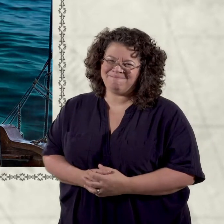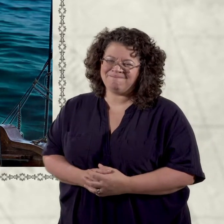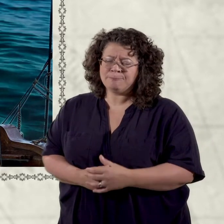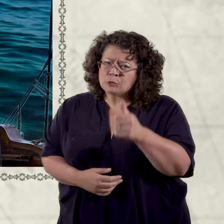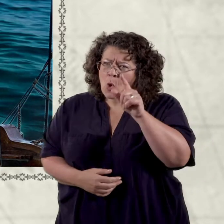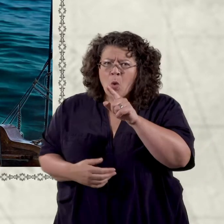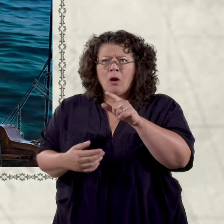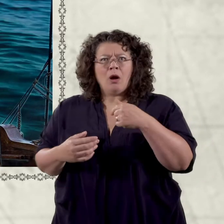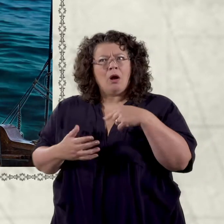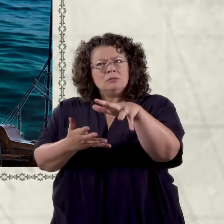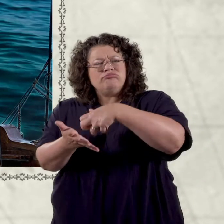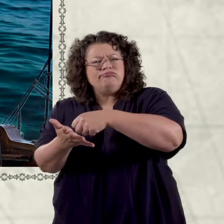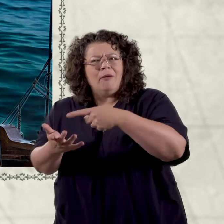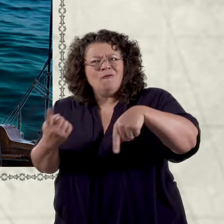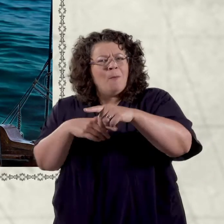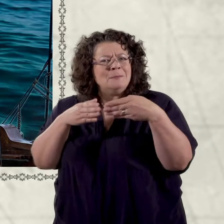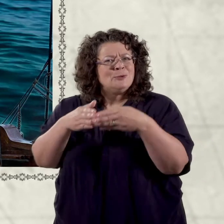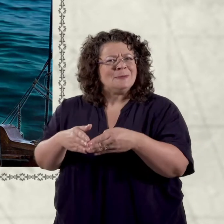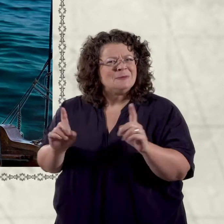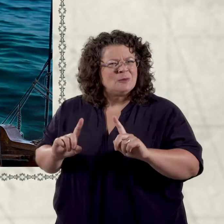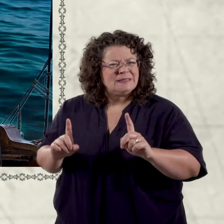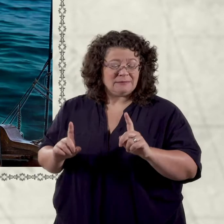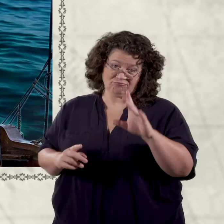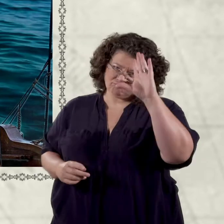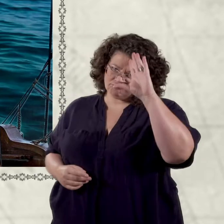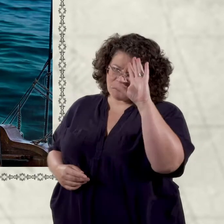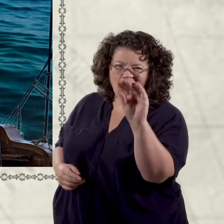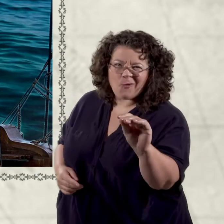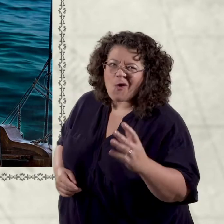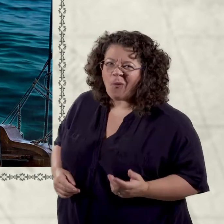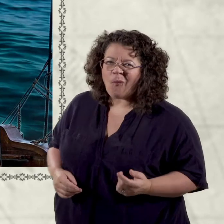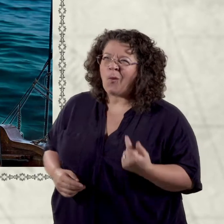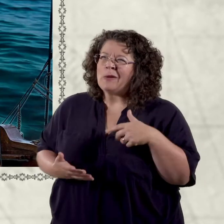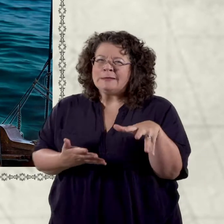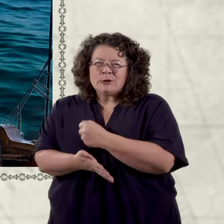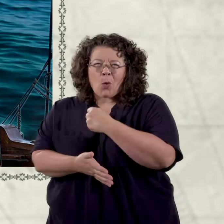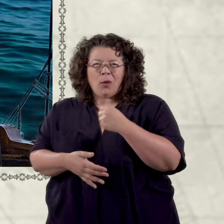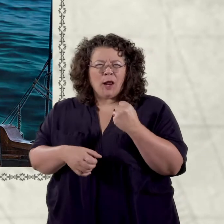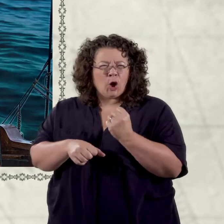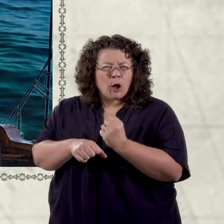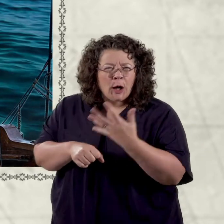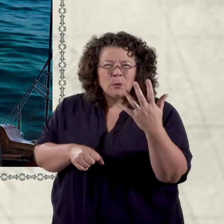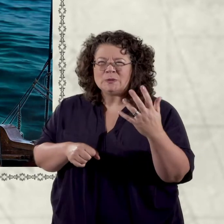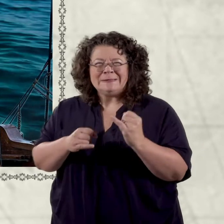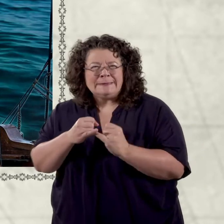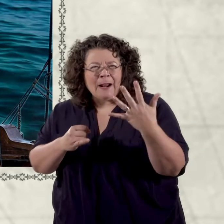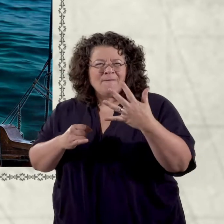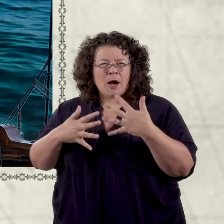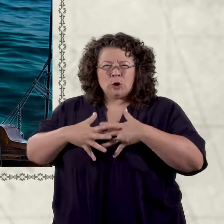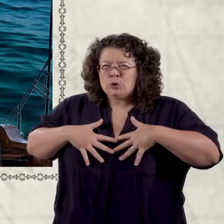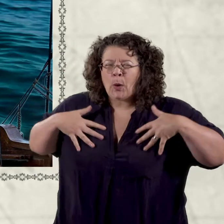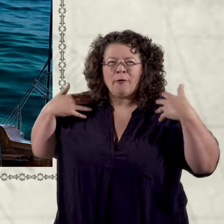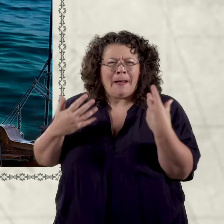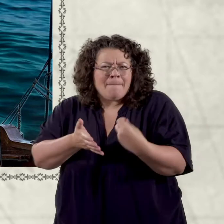Do you know what we stole from these ships? Well, let me tell you. We stole gold, silver,